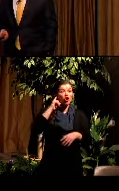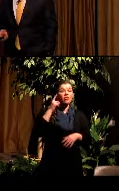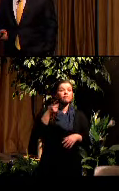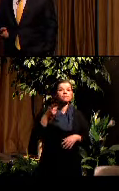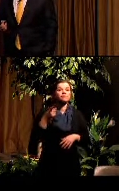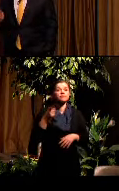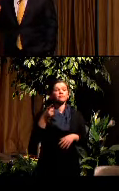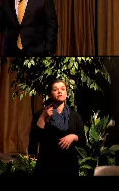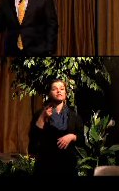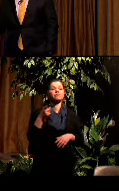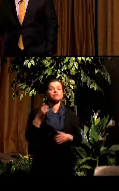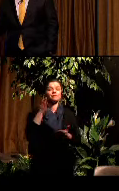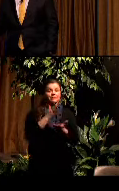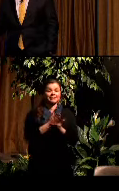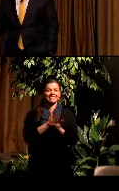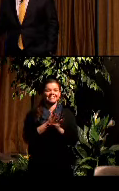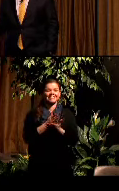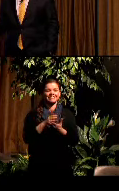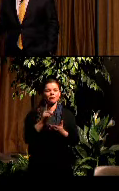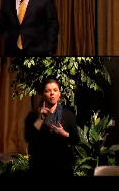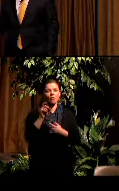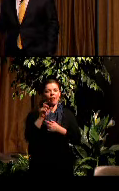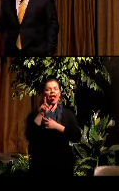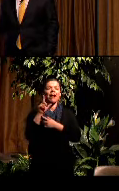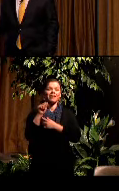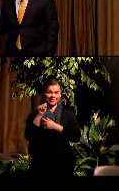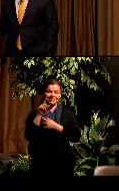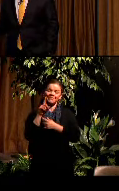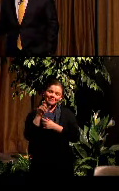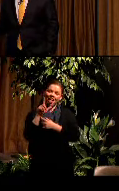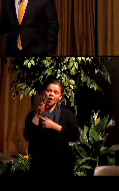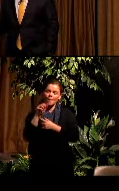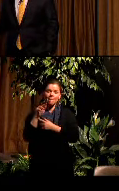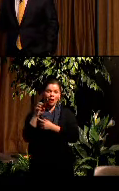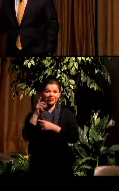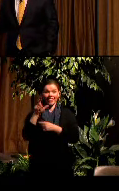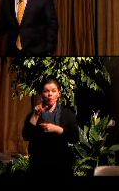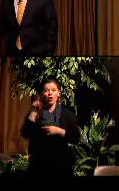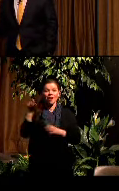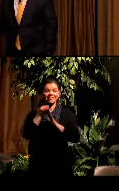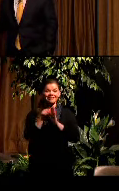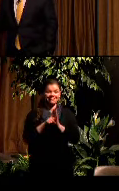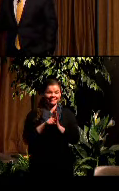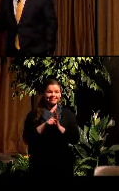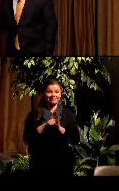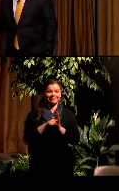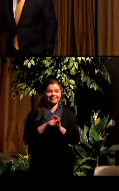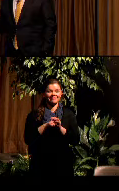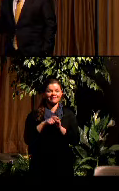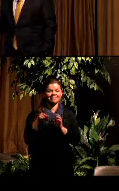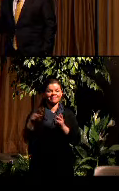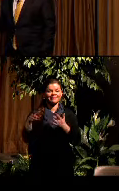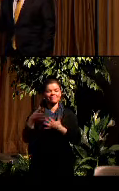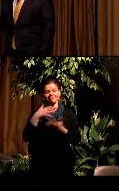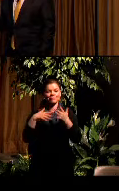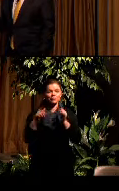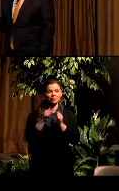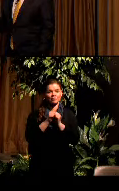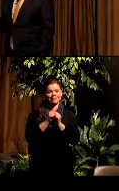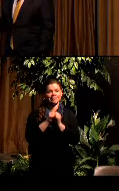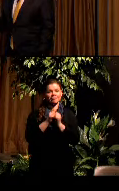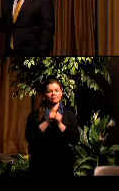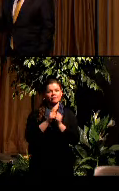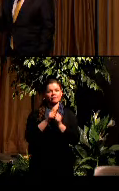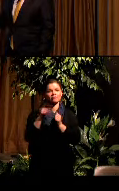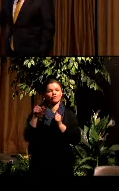in May. Its arrival is synchronized with the spawning of the horseshoe crabs, and they take advantage of these lipid-filled eggs that the